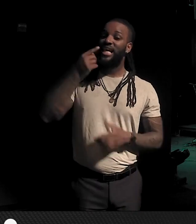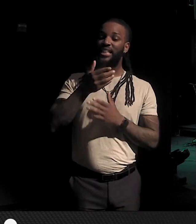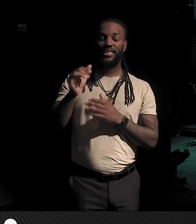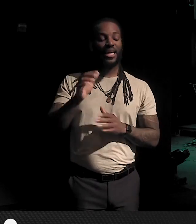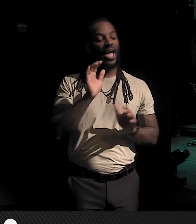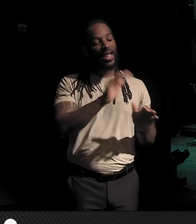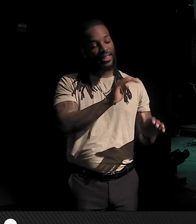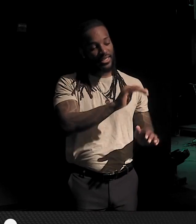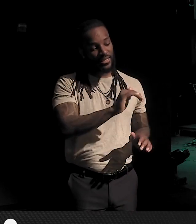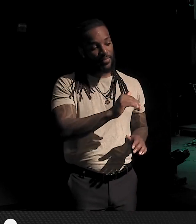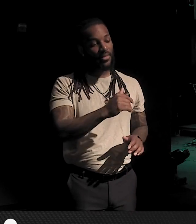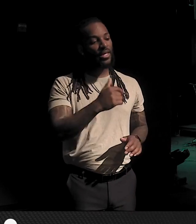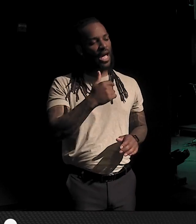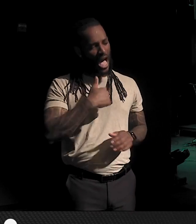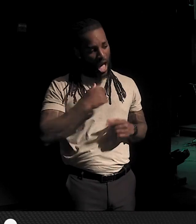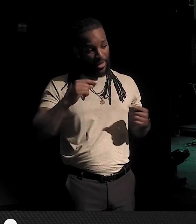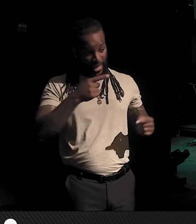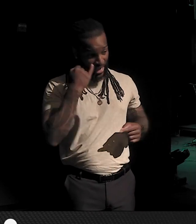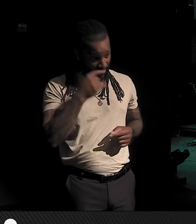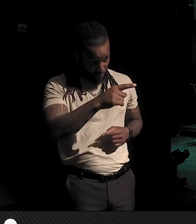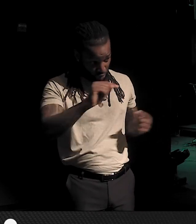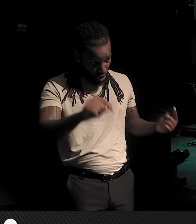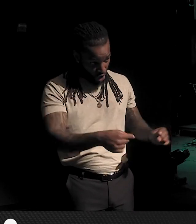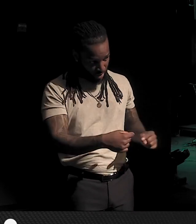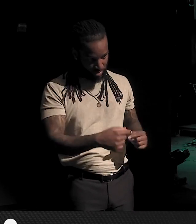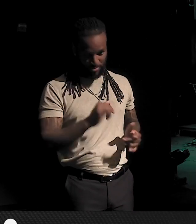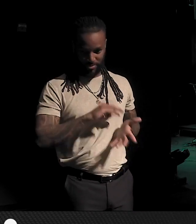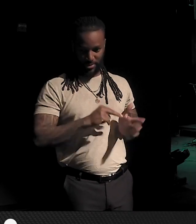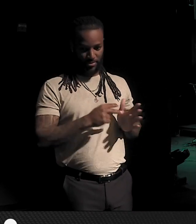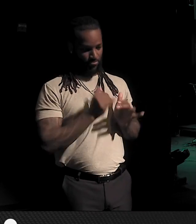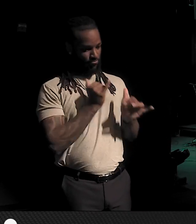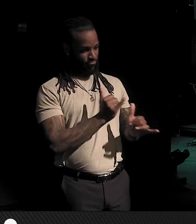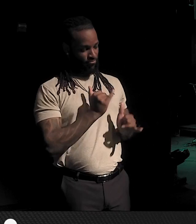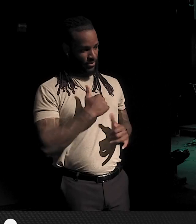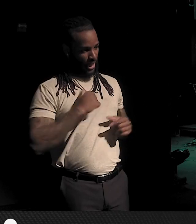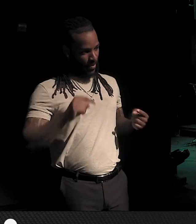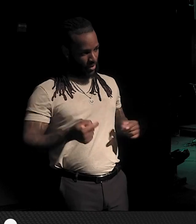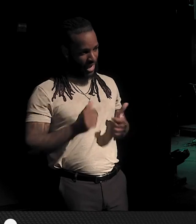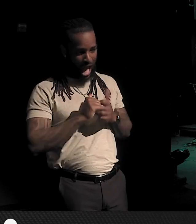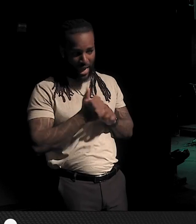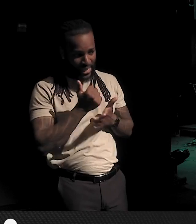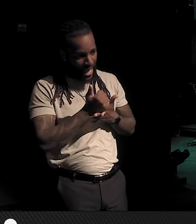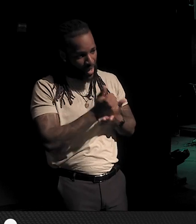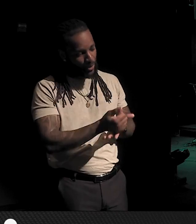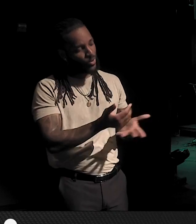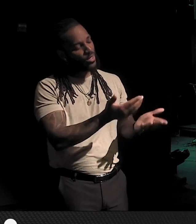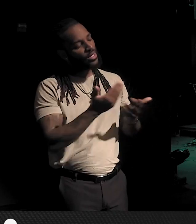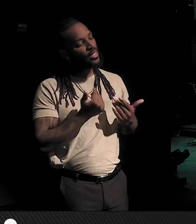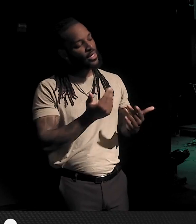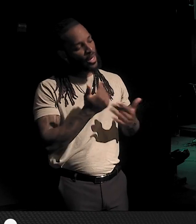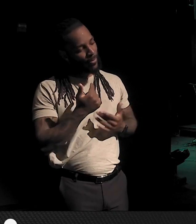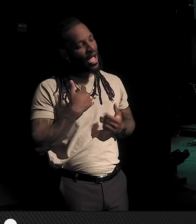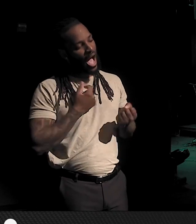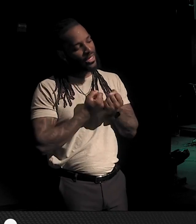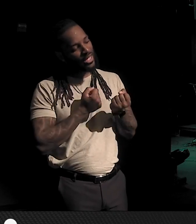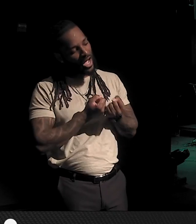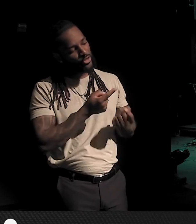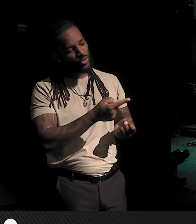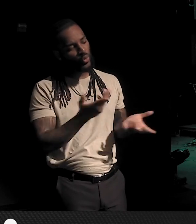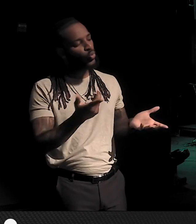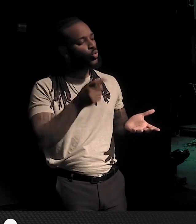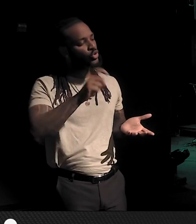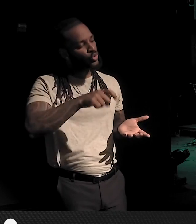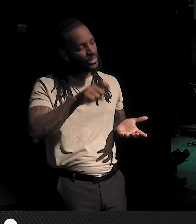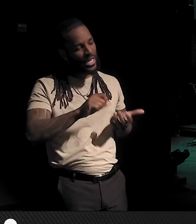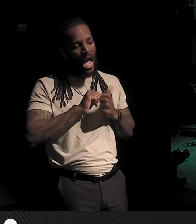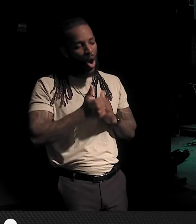hey, listen, I'm hurting because you're hurting. How can I help? Come here. I've got you. What do you need?